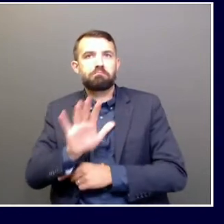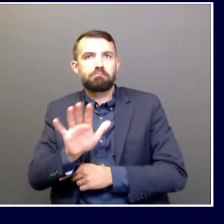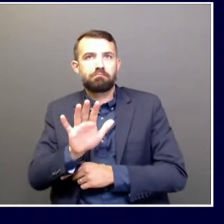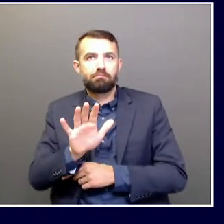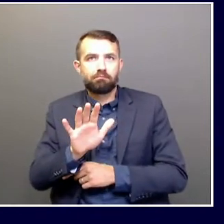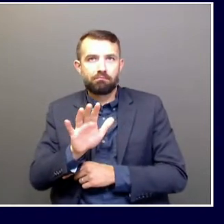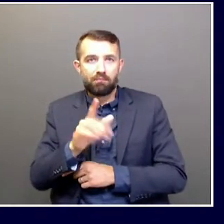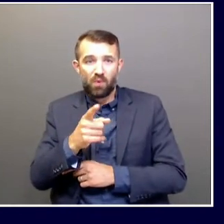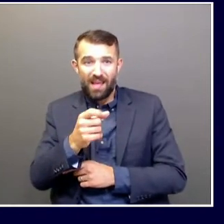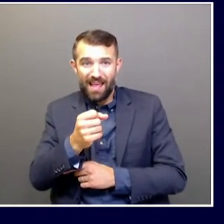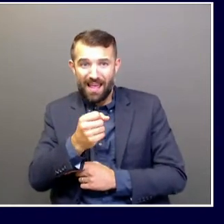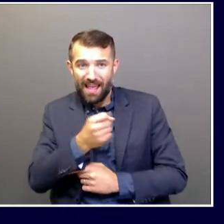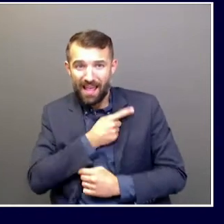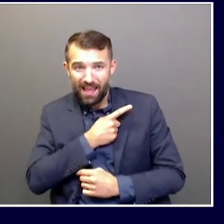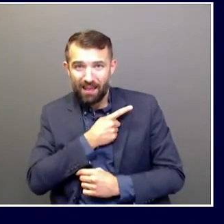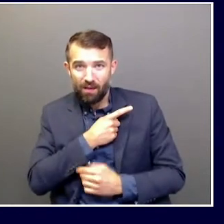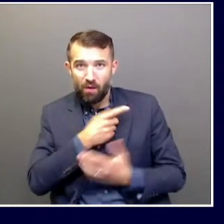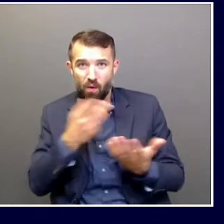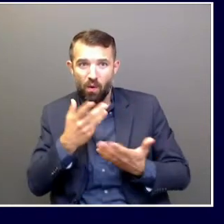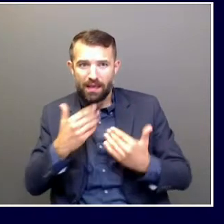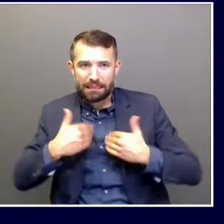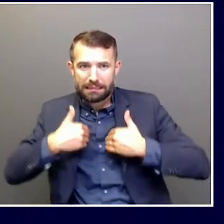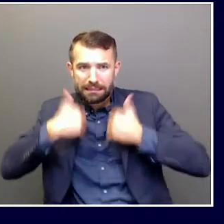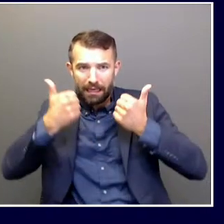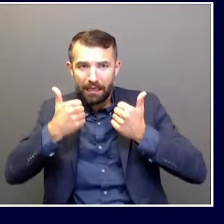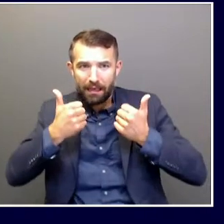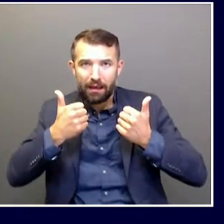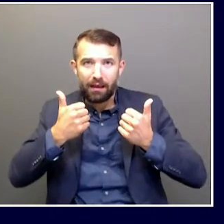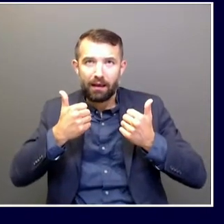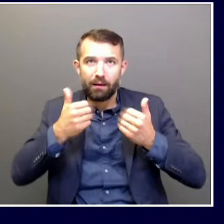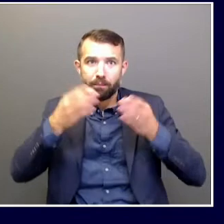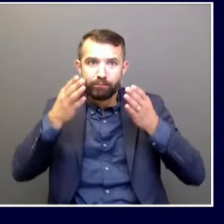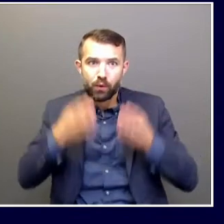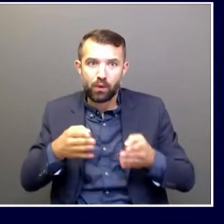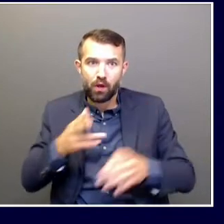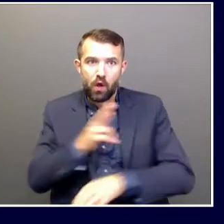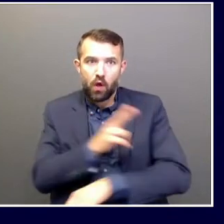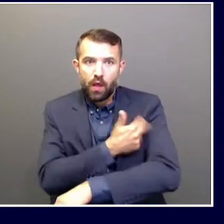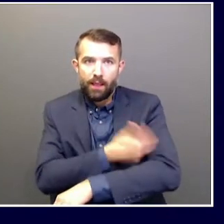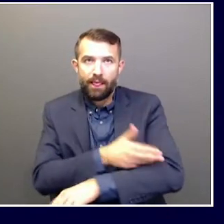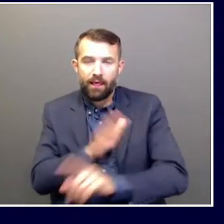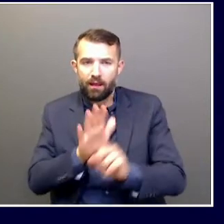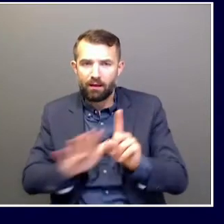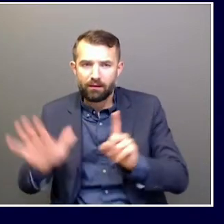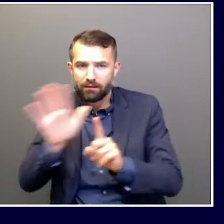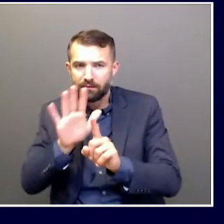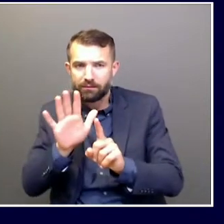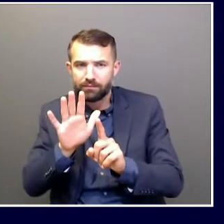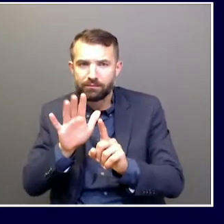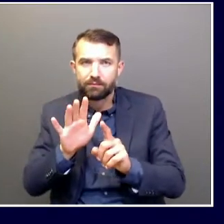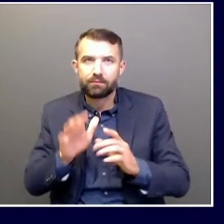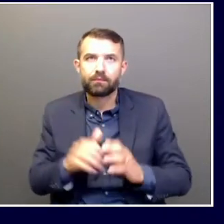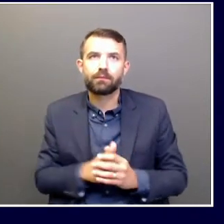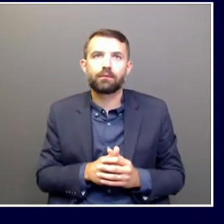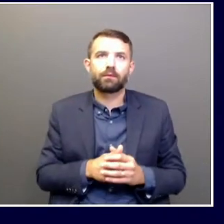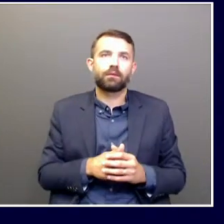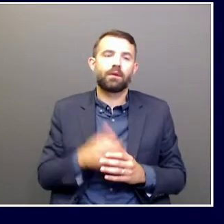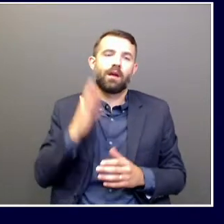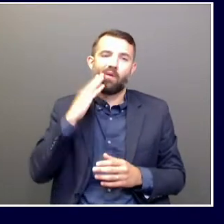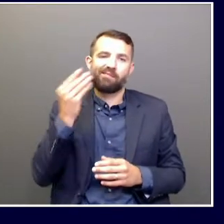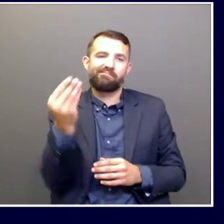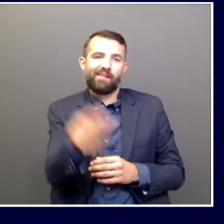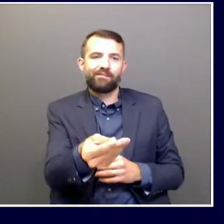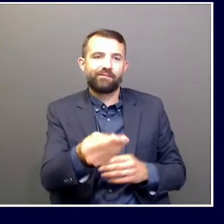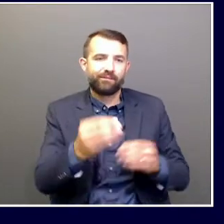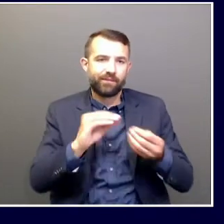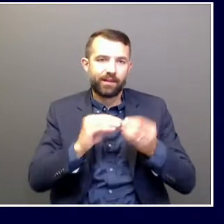was the youngest person in the hospital, or the age range. We can get that for you, Brad. Don't have it in my notes